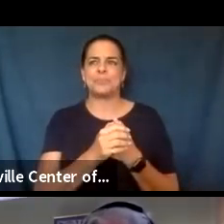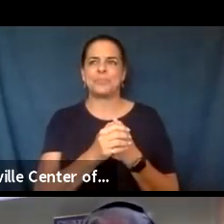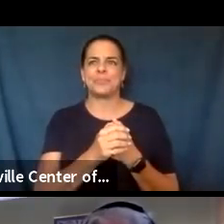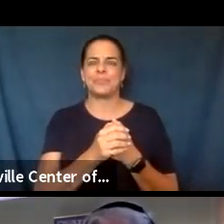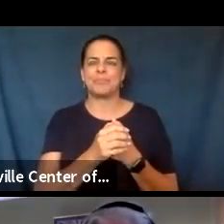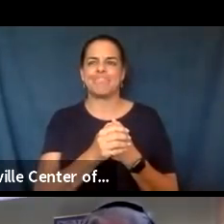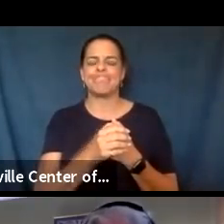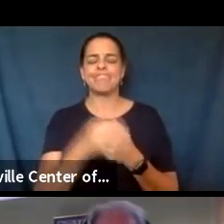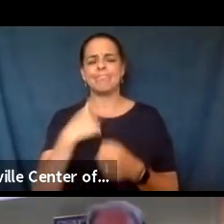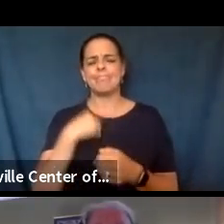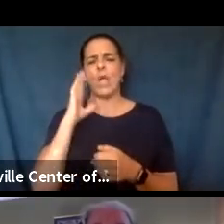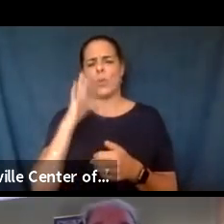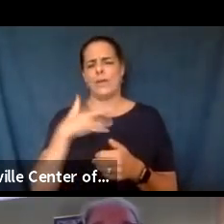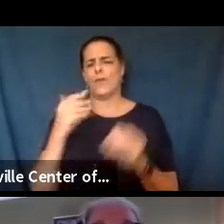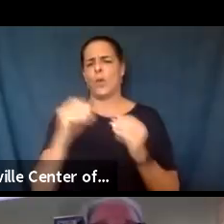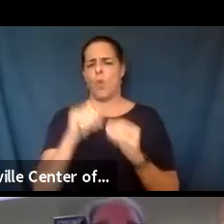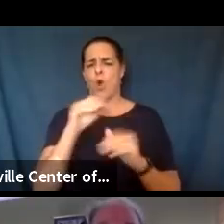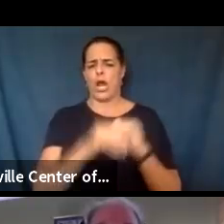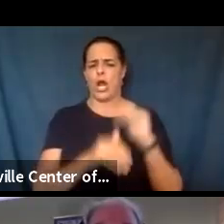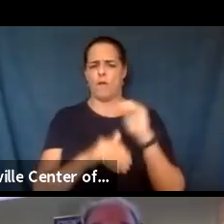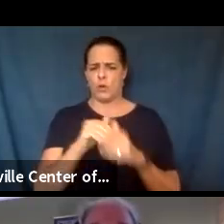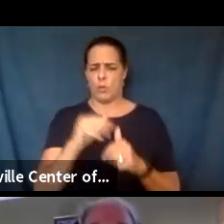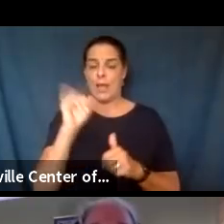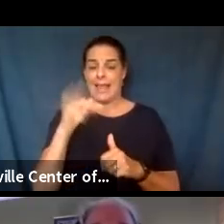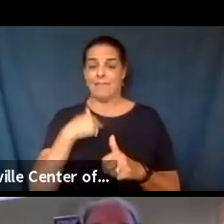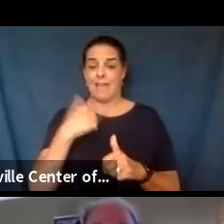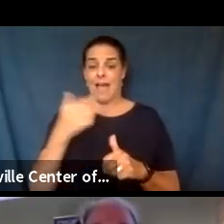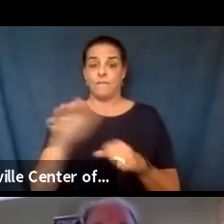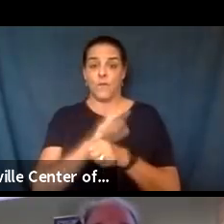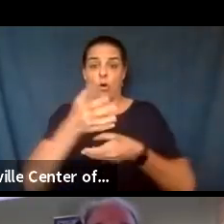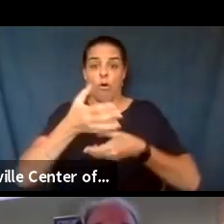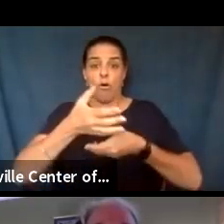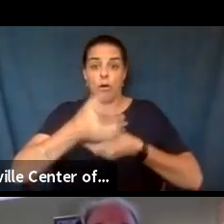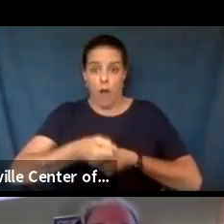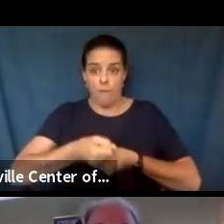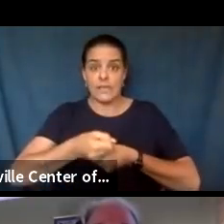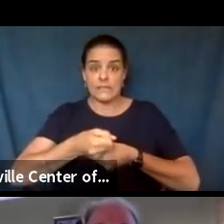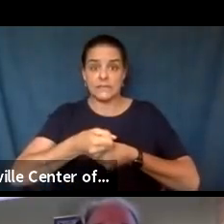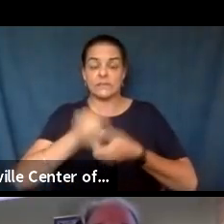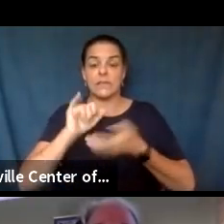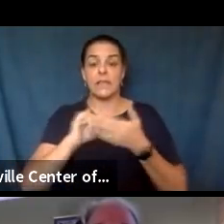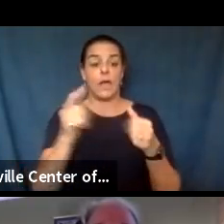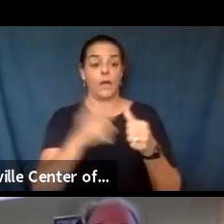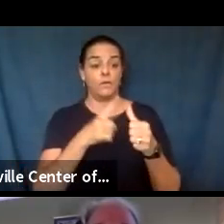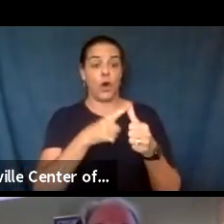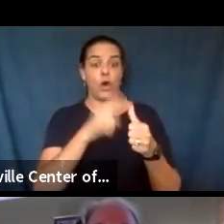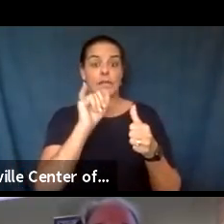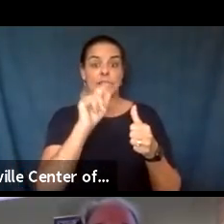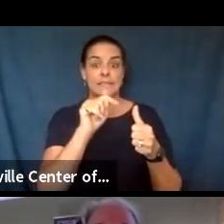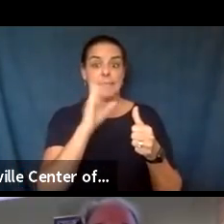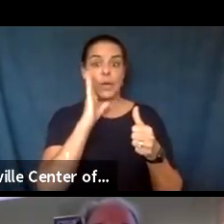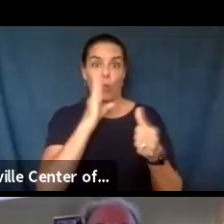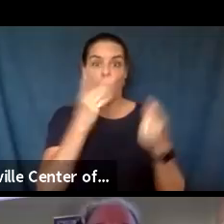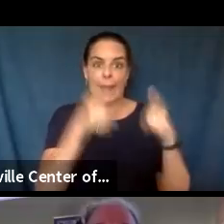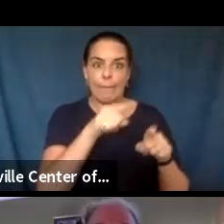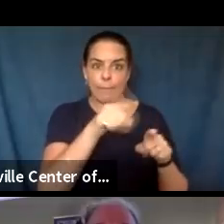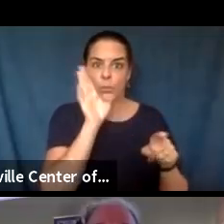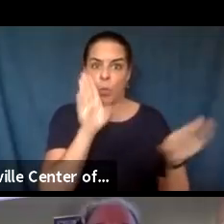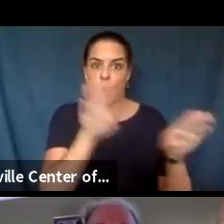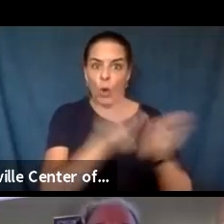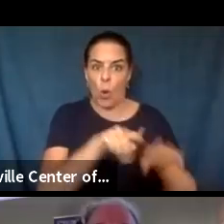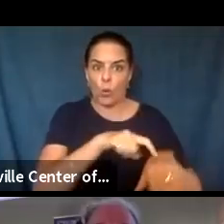with this if I had confidence number one, it was going to happen. And